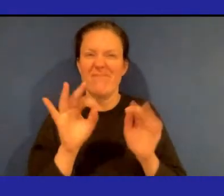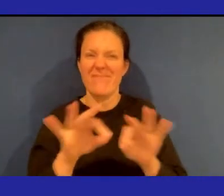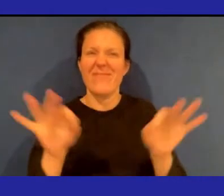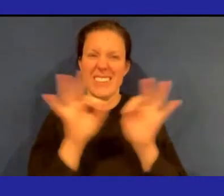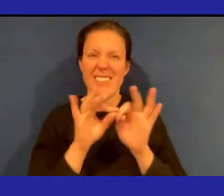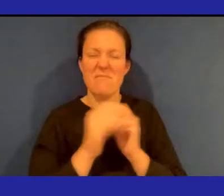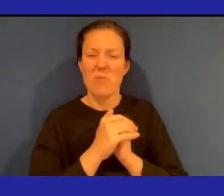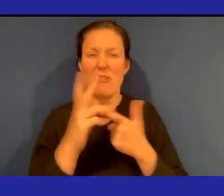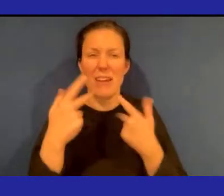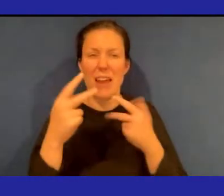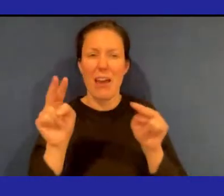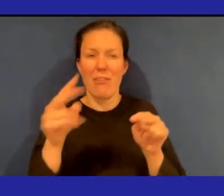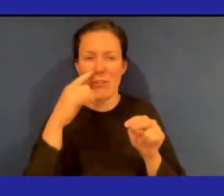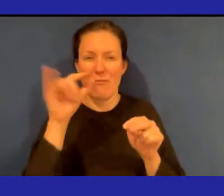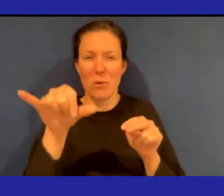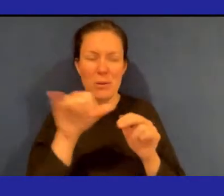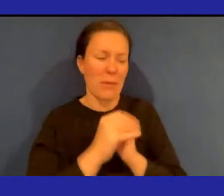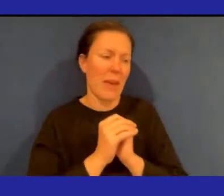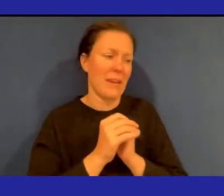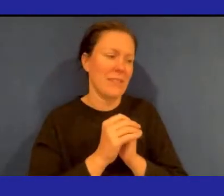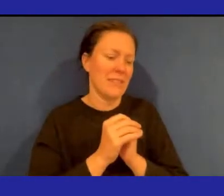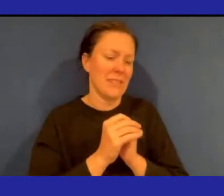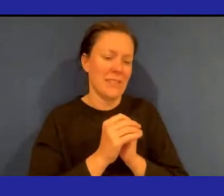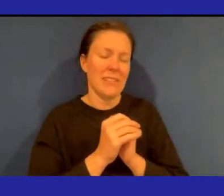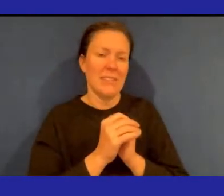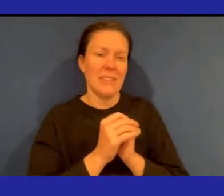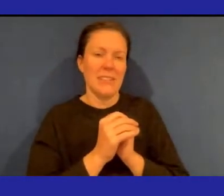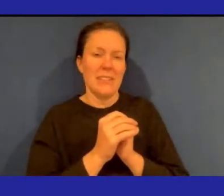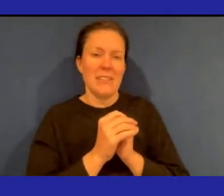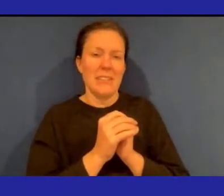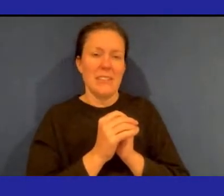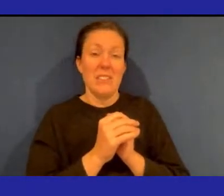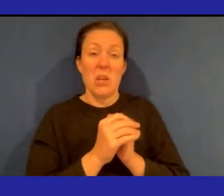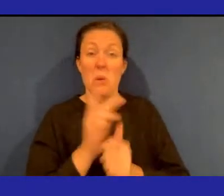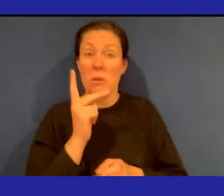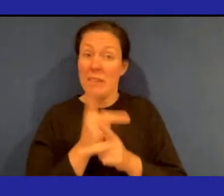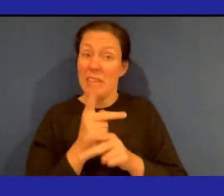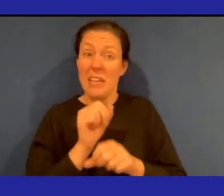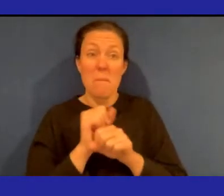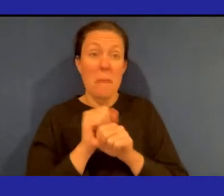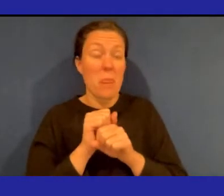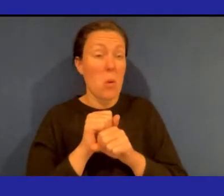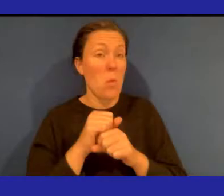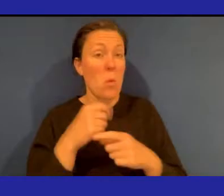it. So let's keep the work going and